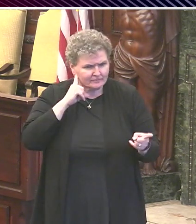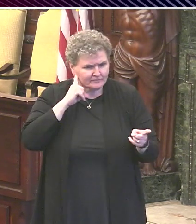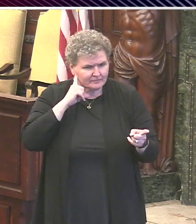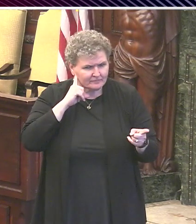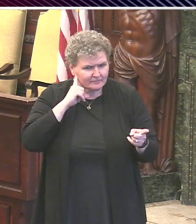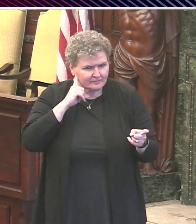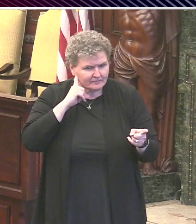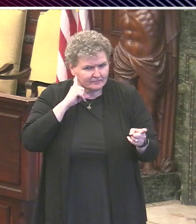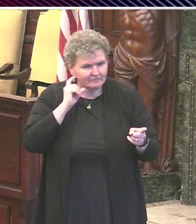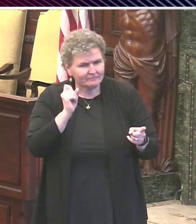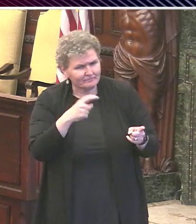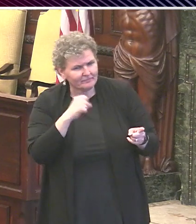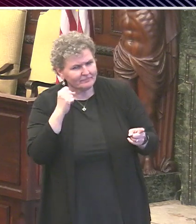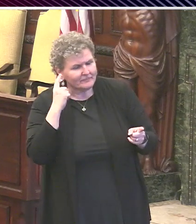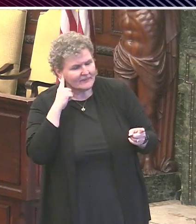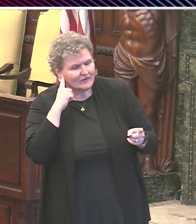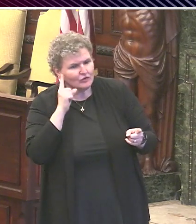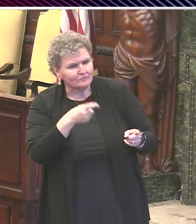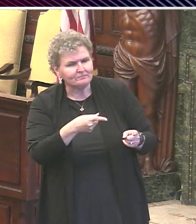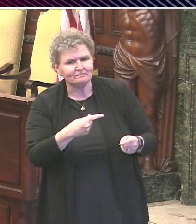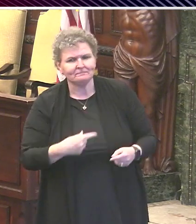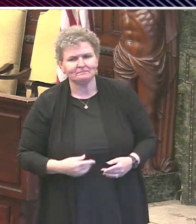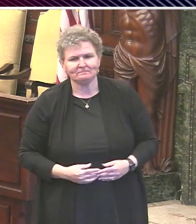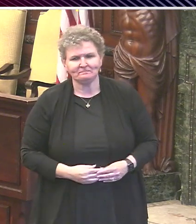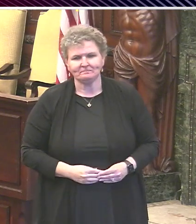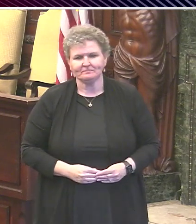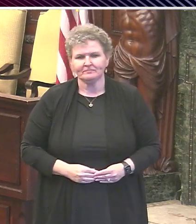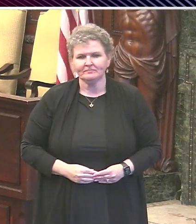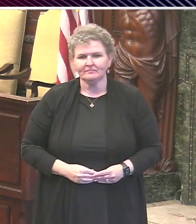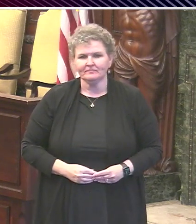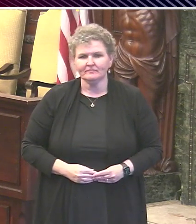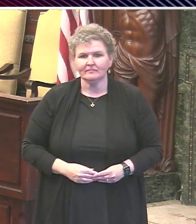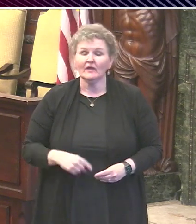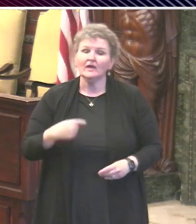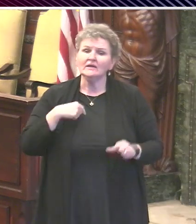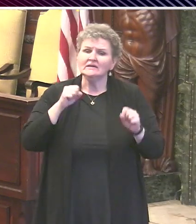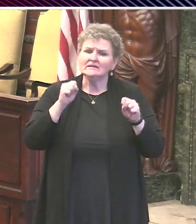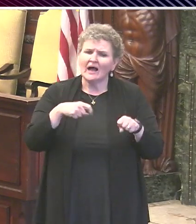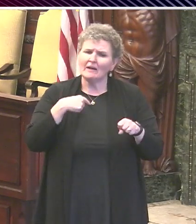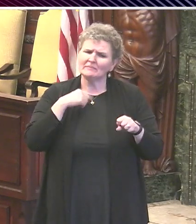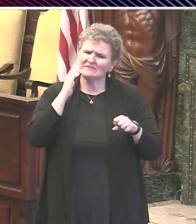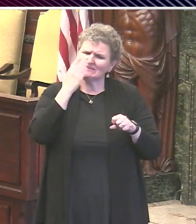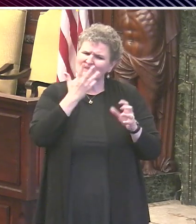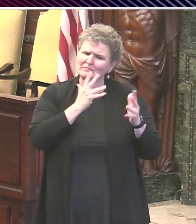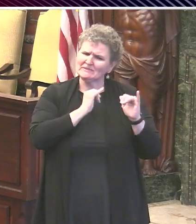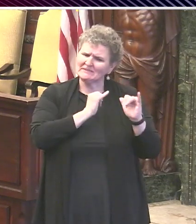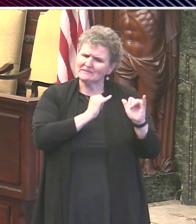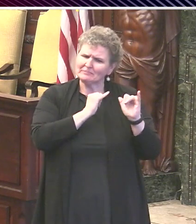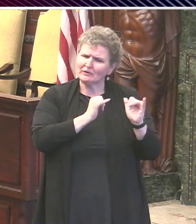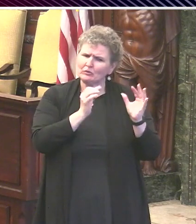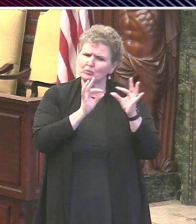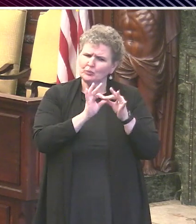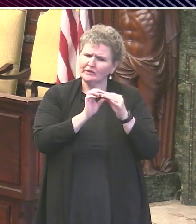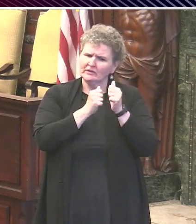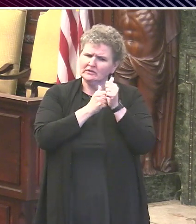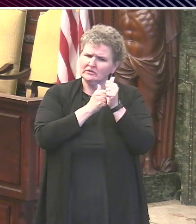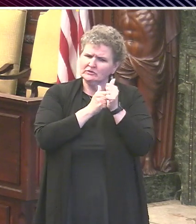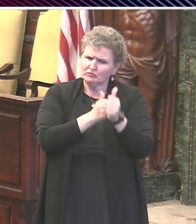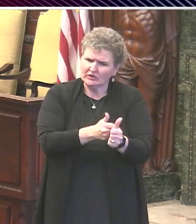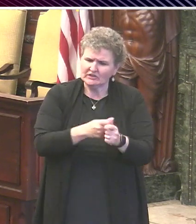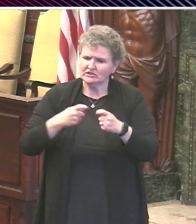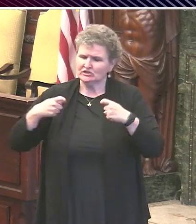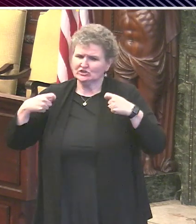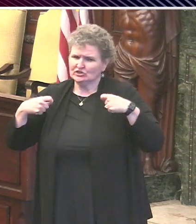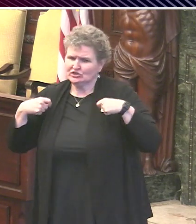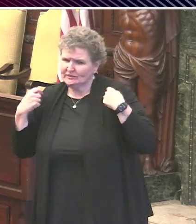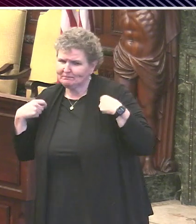Okay. So can we expect the same adherence you have with the gyms